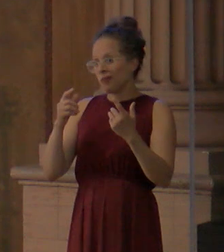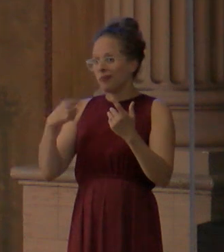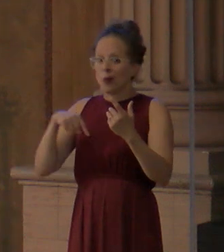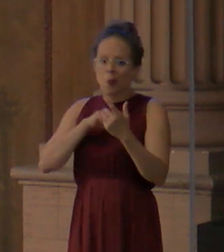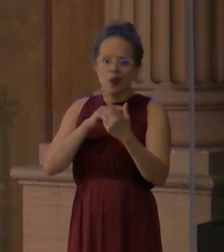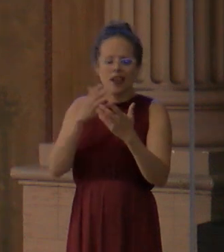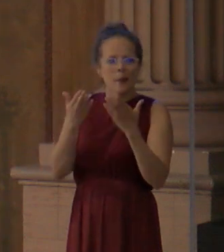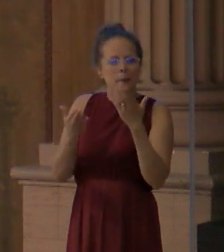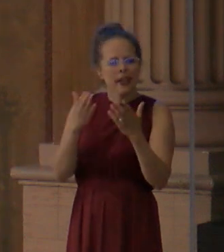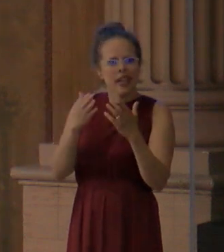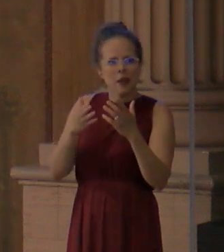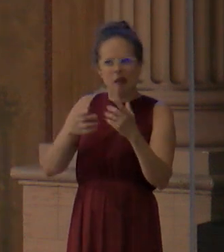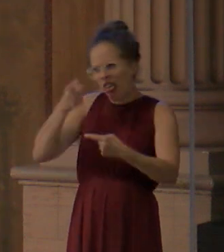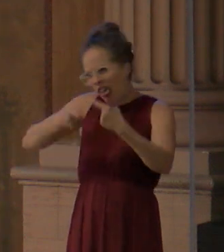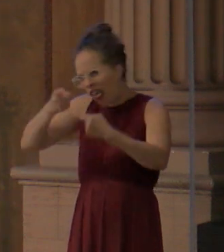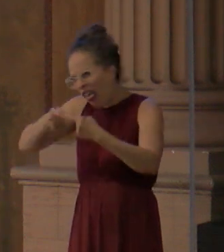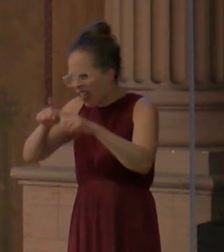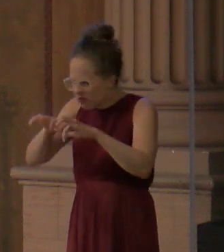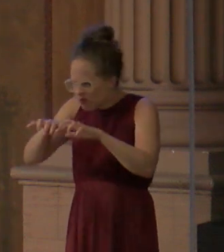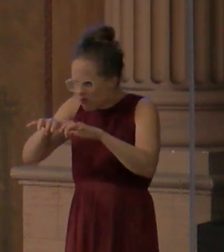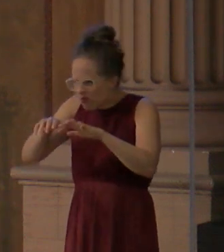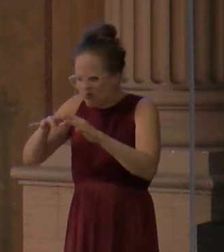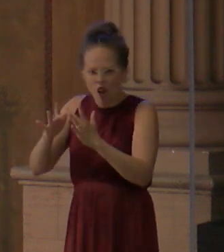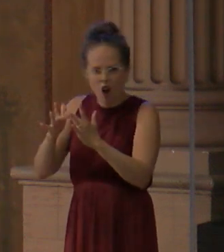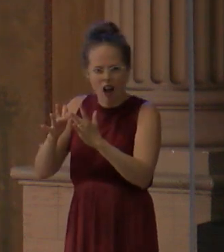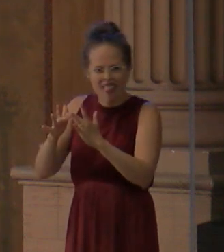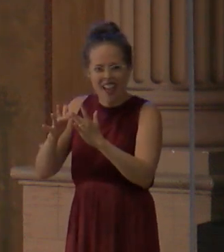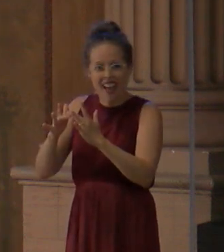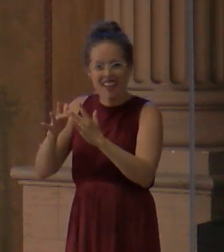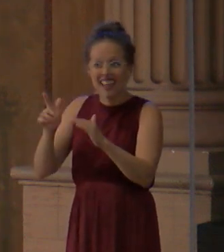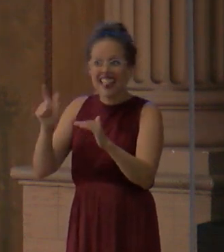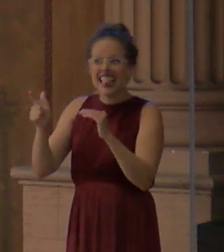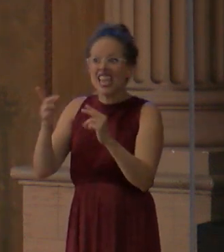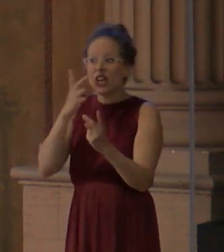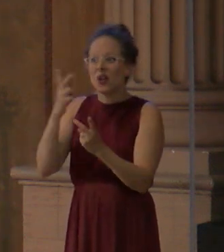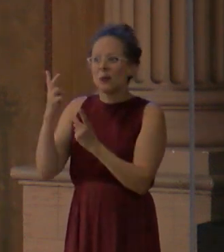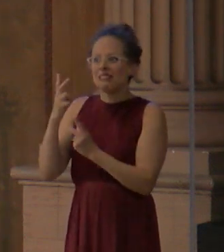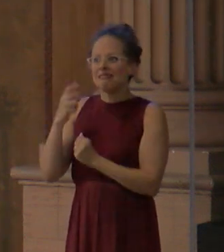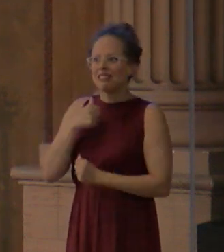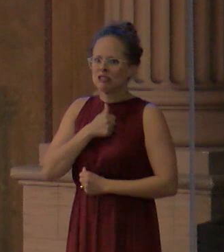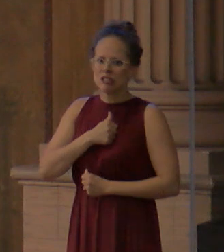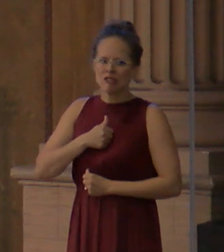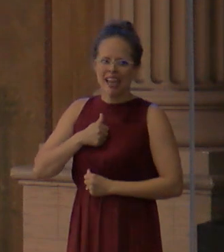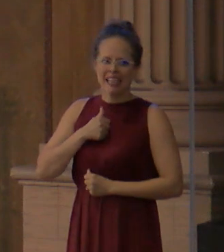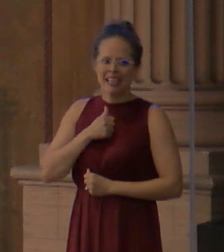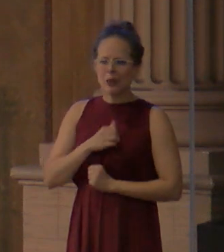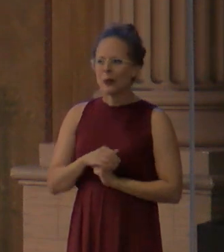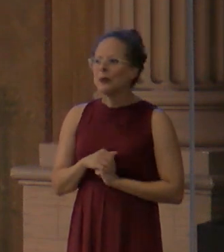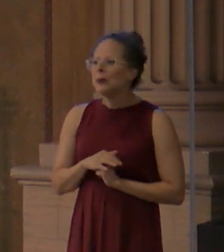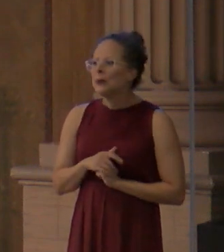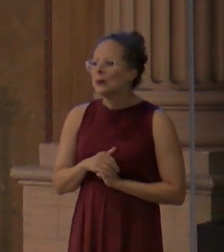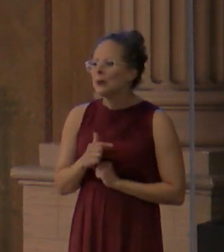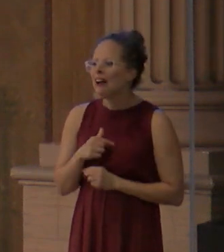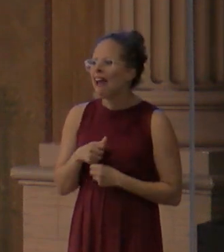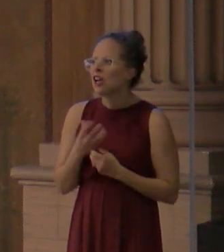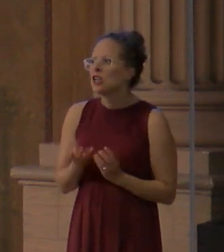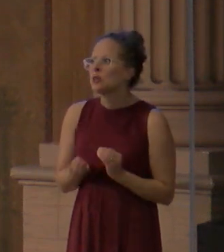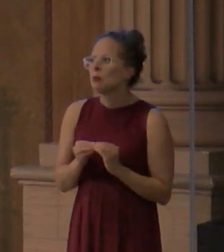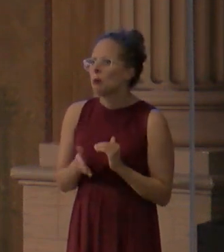online or in conversation, only for days later to regret it. I didn't help, I actually caused more